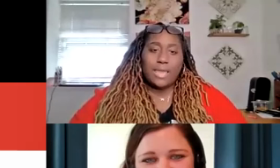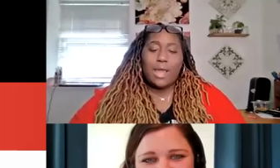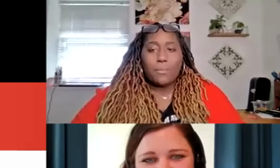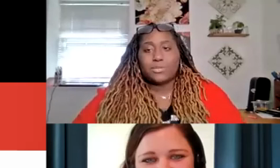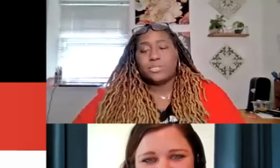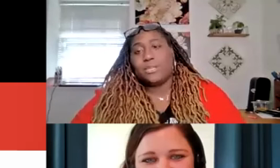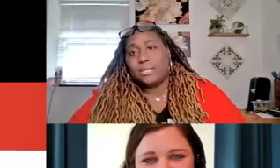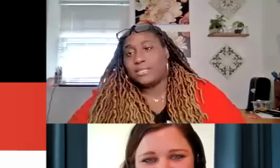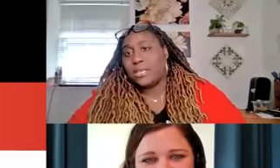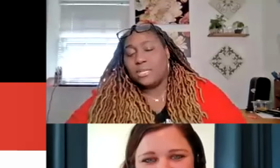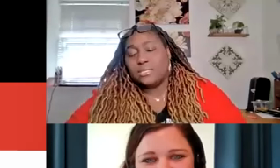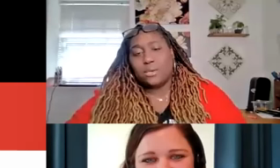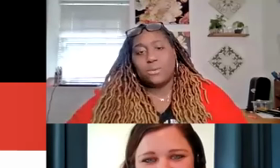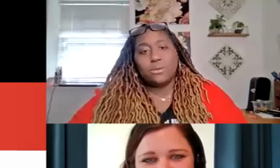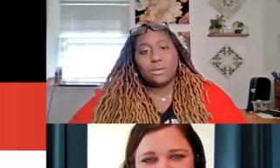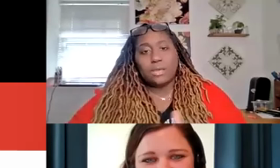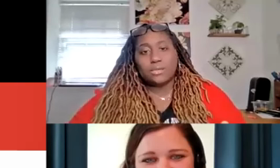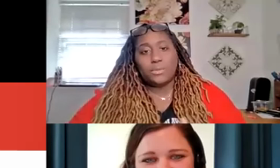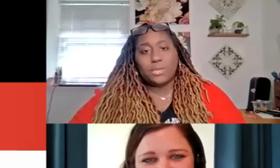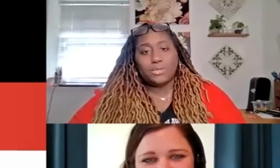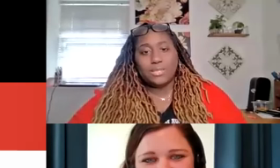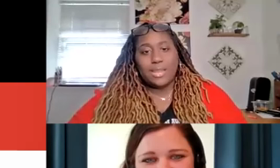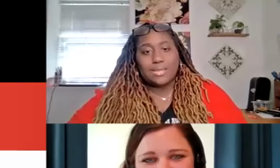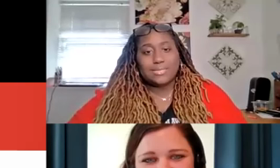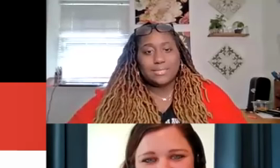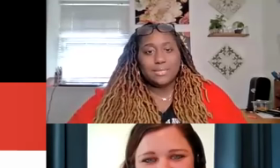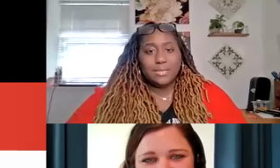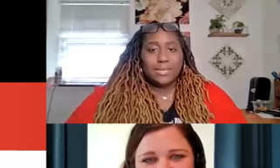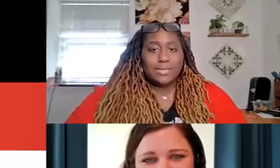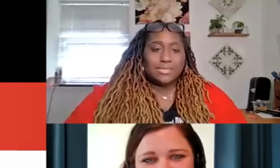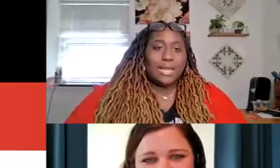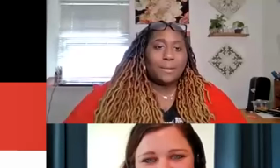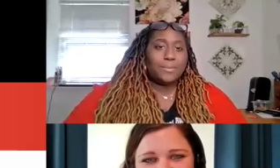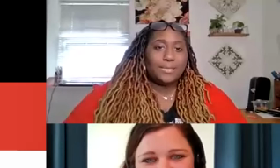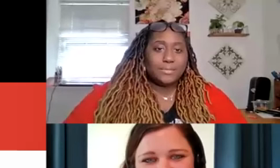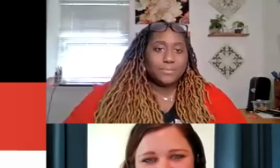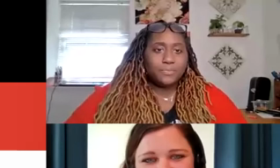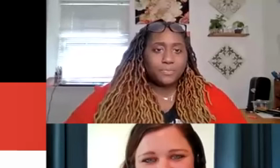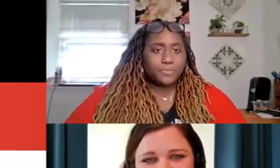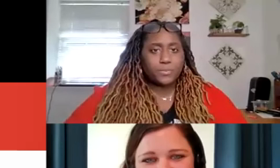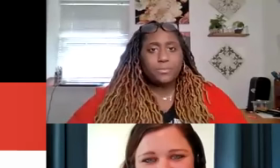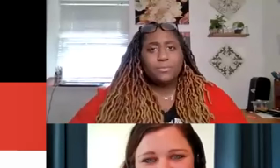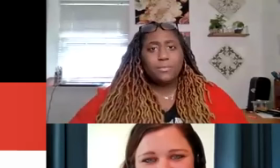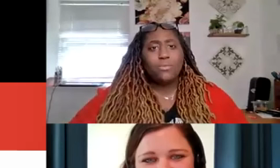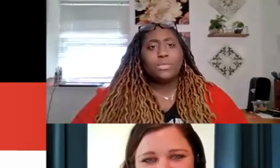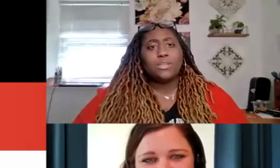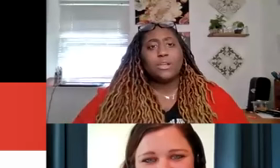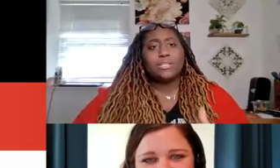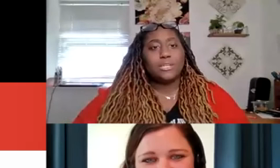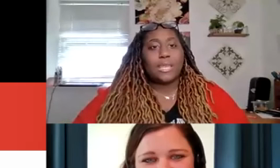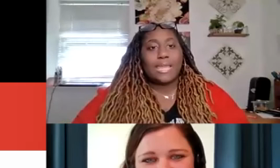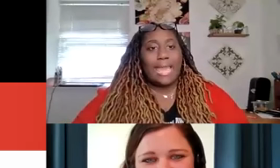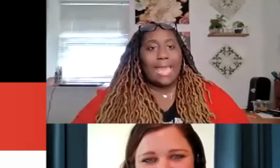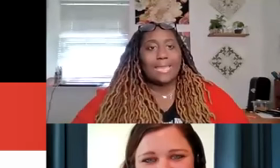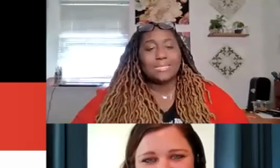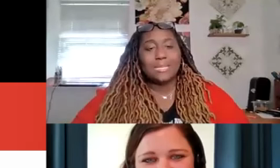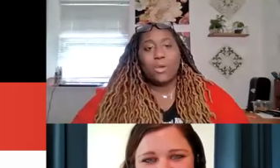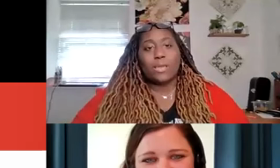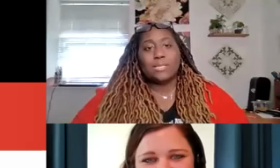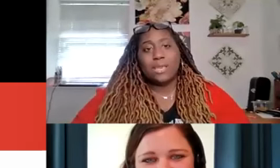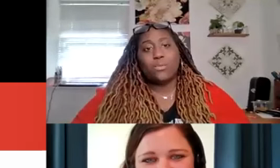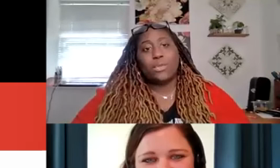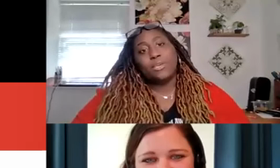education and opportunities. So could we go to the next slide, please? We started looking